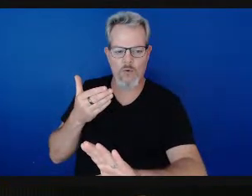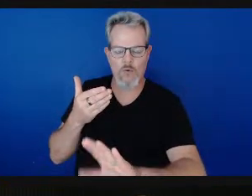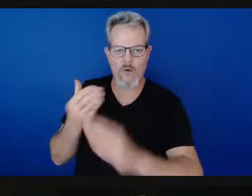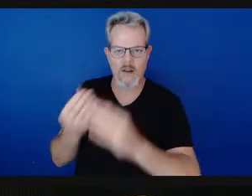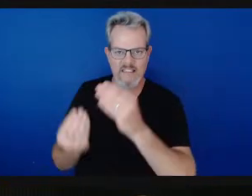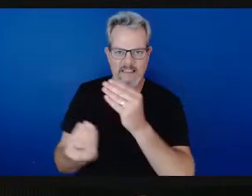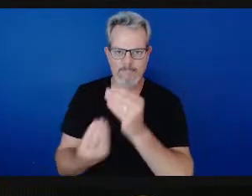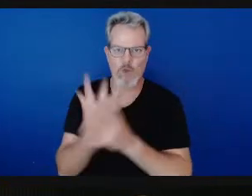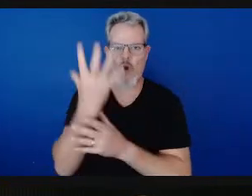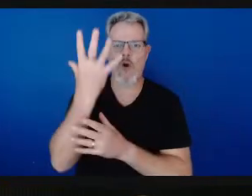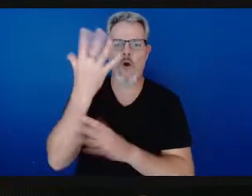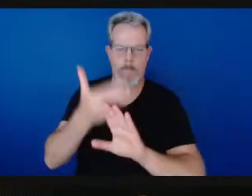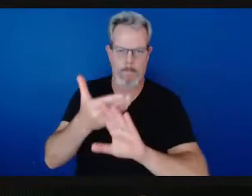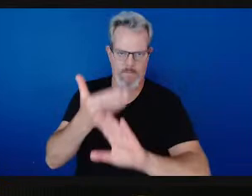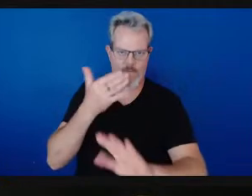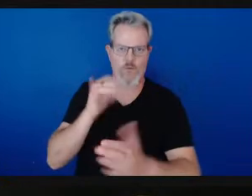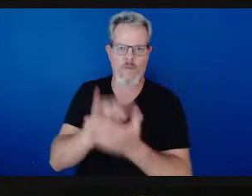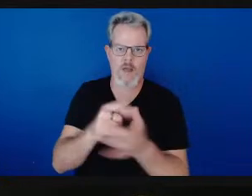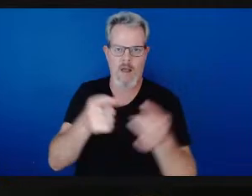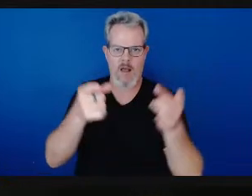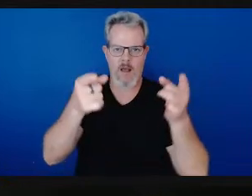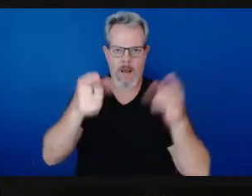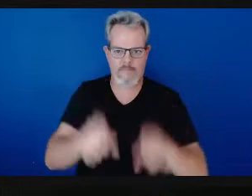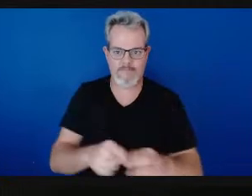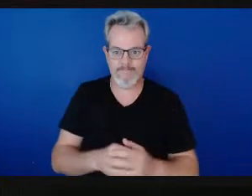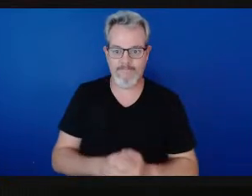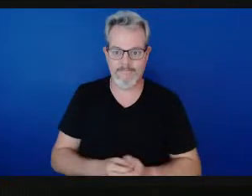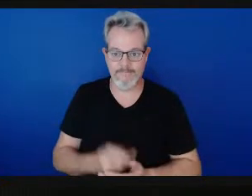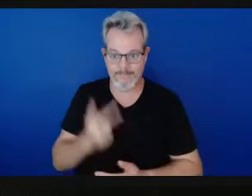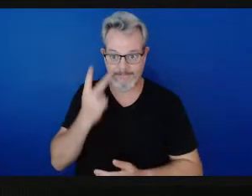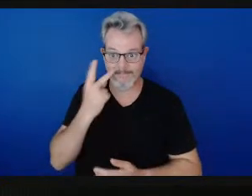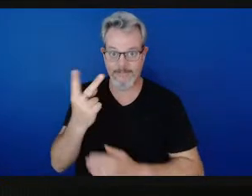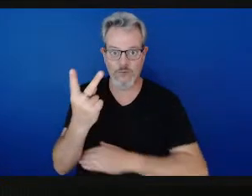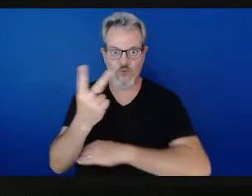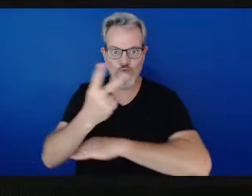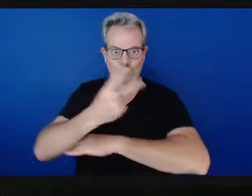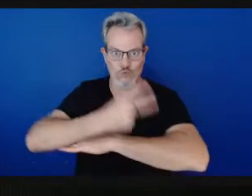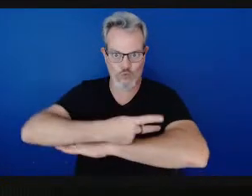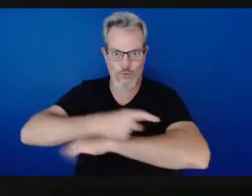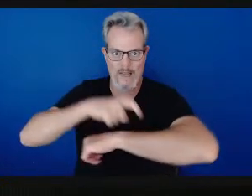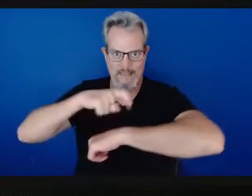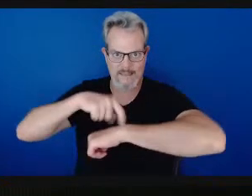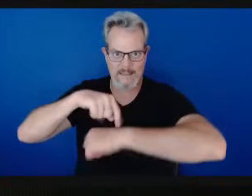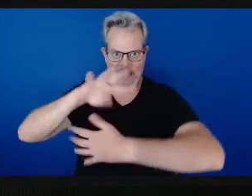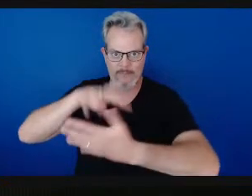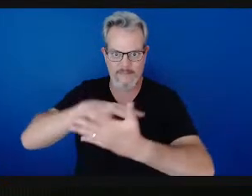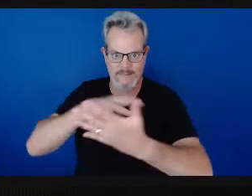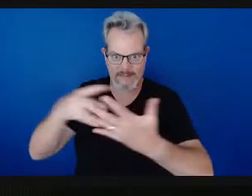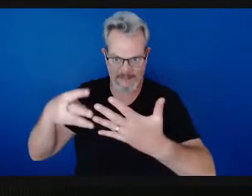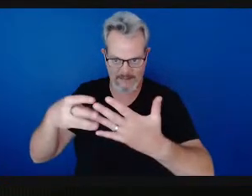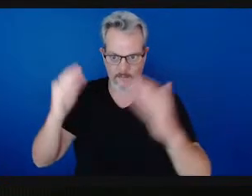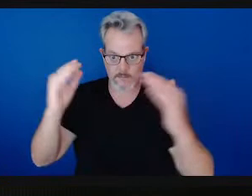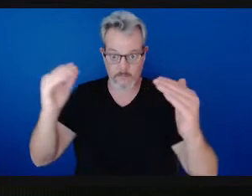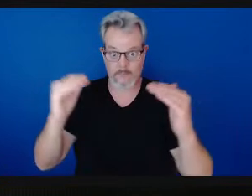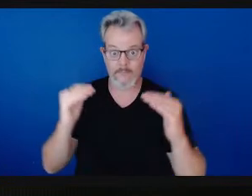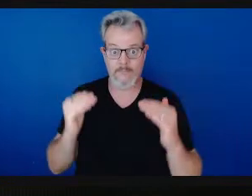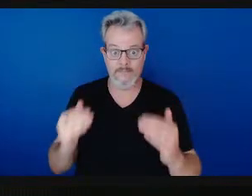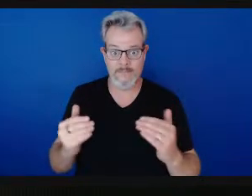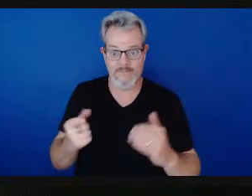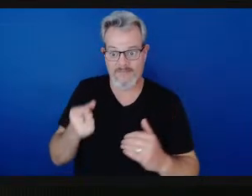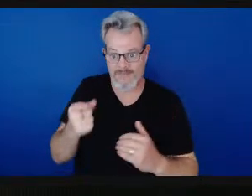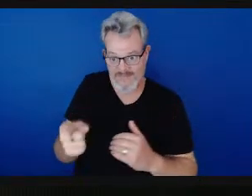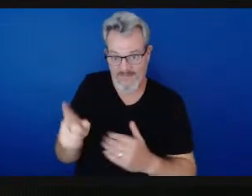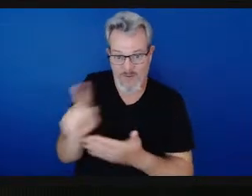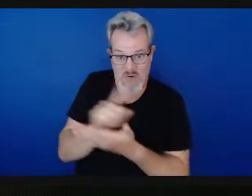pre-burst, pre-eruption. So there it is in the 2-day time scale. On a 1-week time scale, here's what it looks like. It's all compressed. We